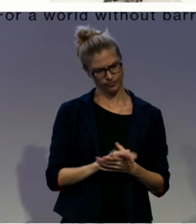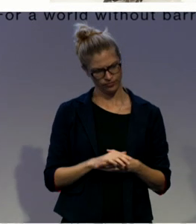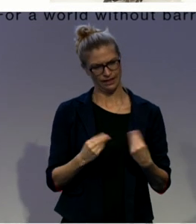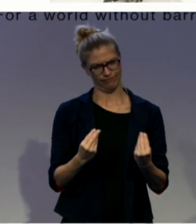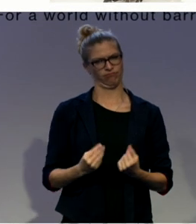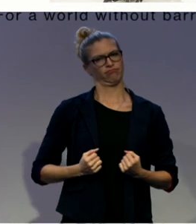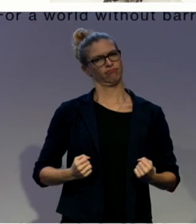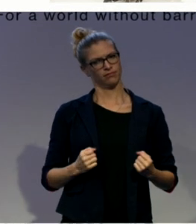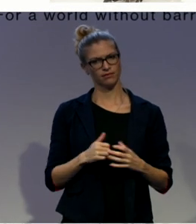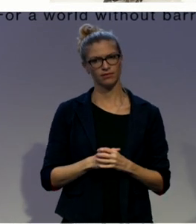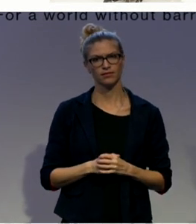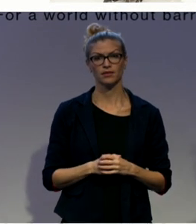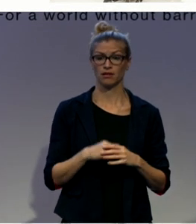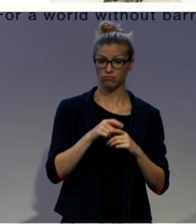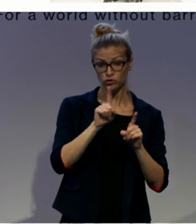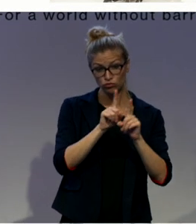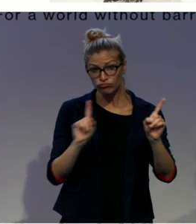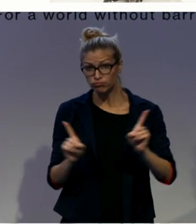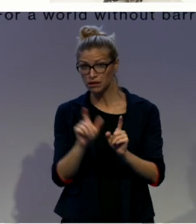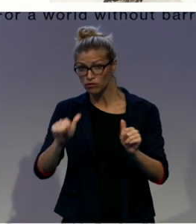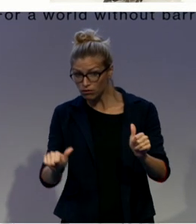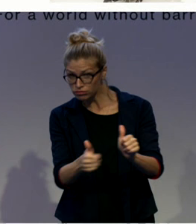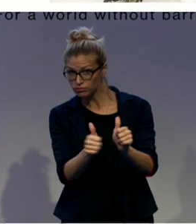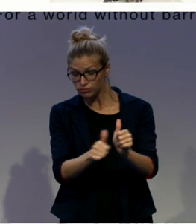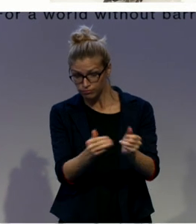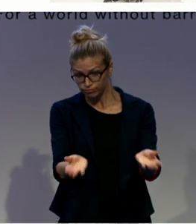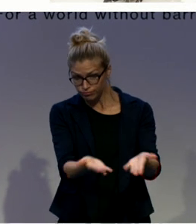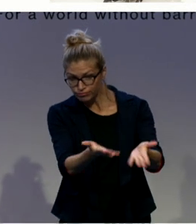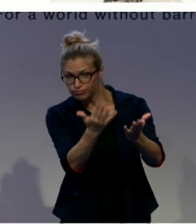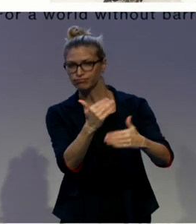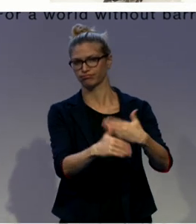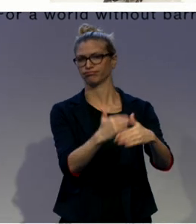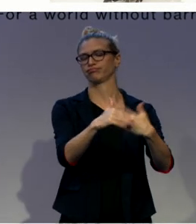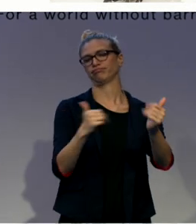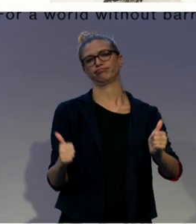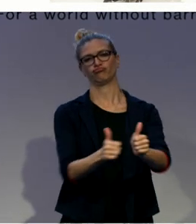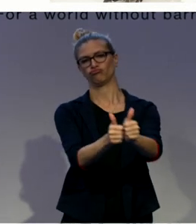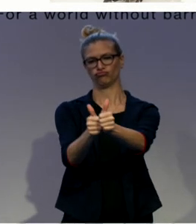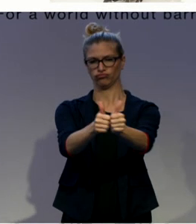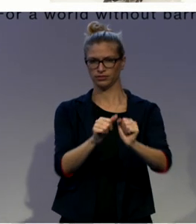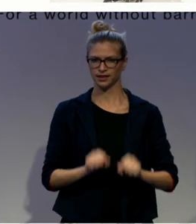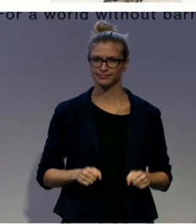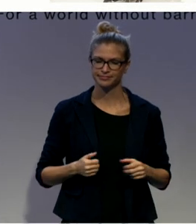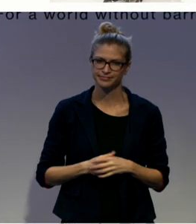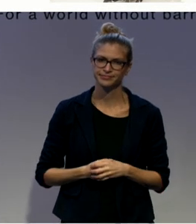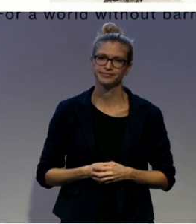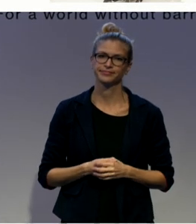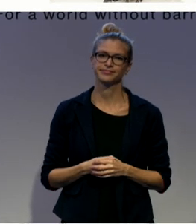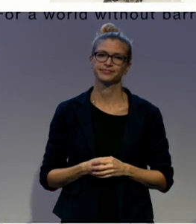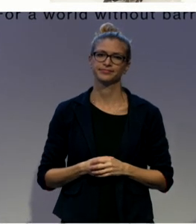of personal assistance services system in Cambodia society, all of which that we can